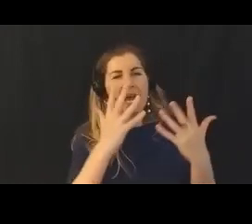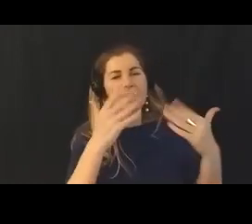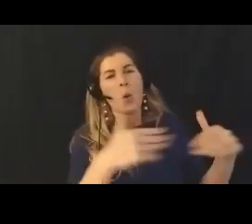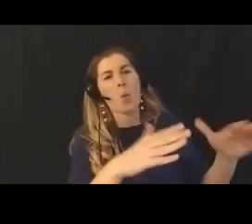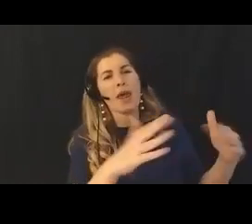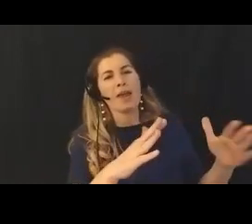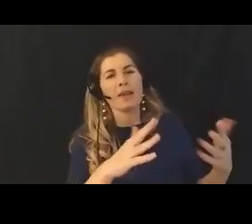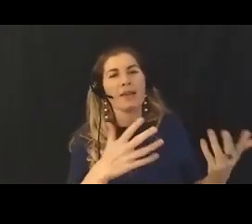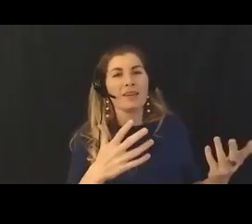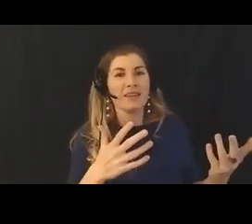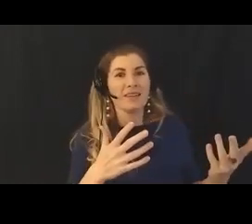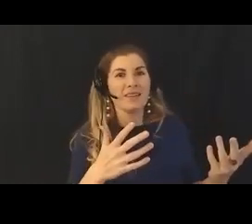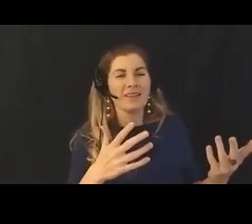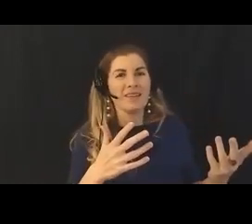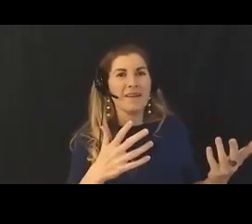away.